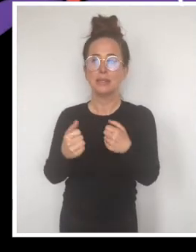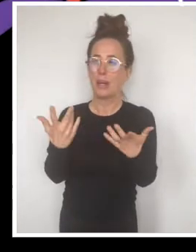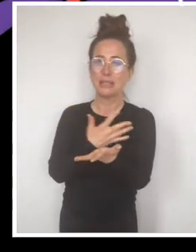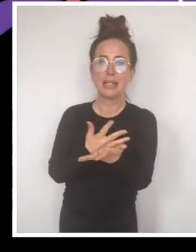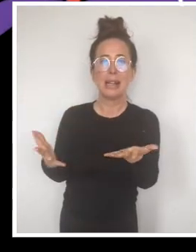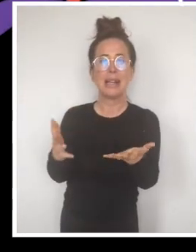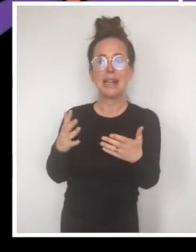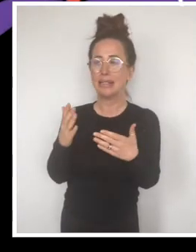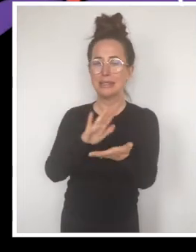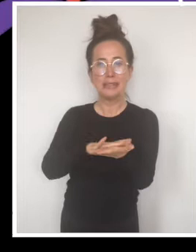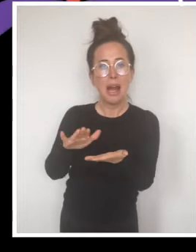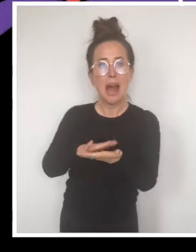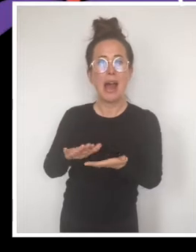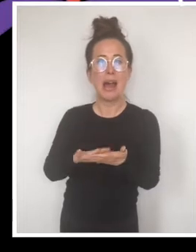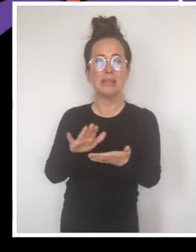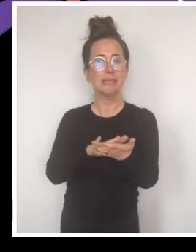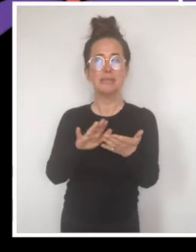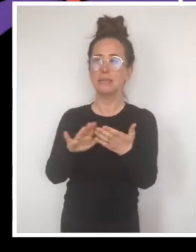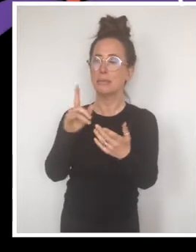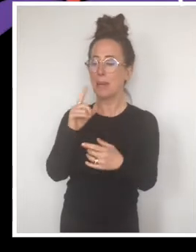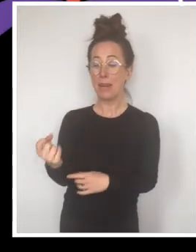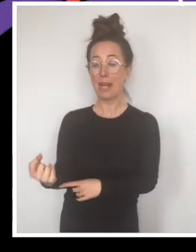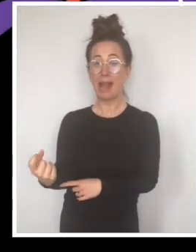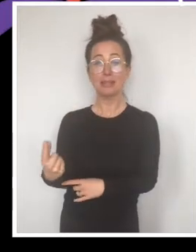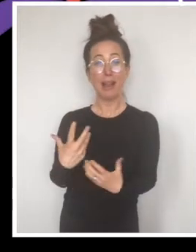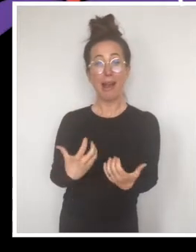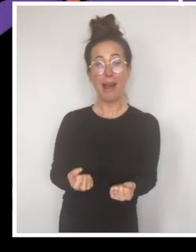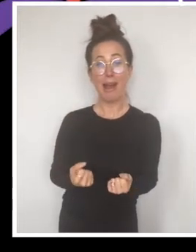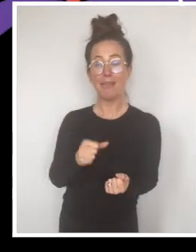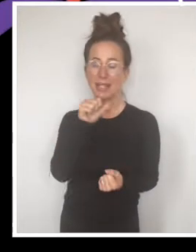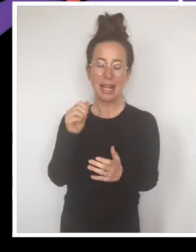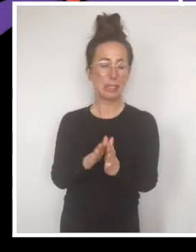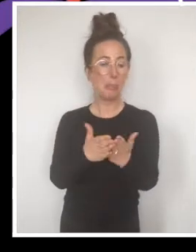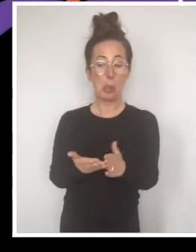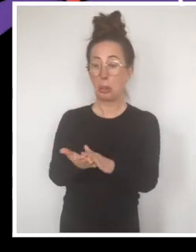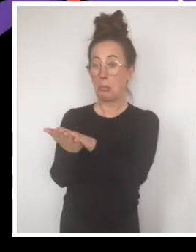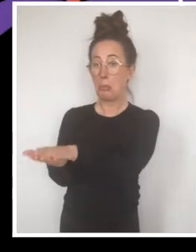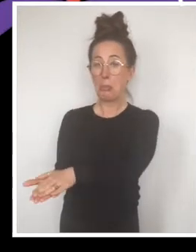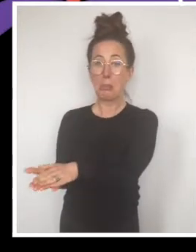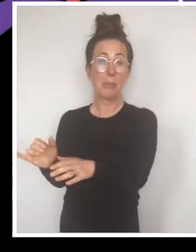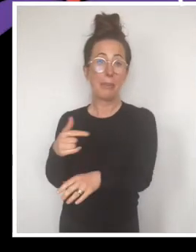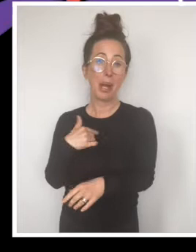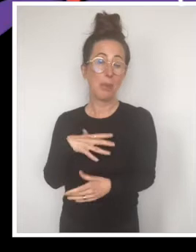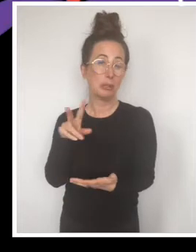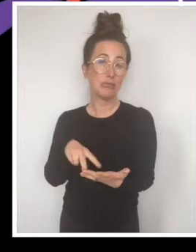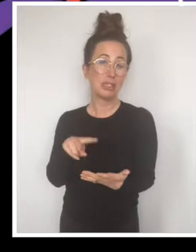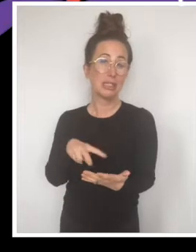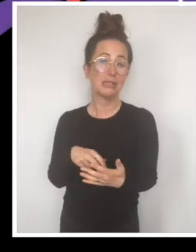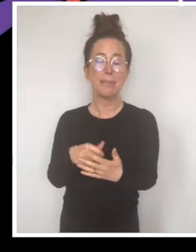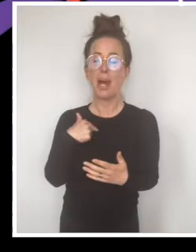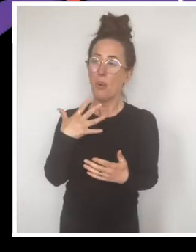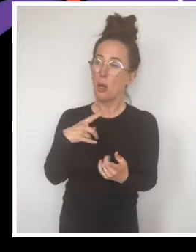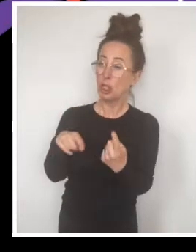it's tidy, maybe it's got a candle and a nice book or something that I might want to read. I just